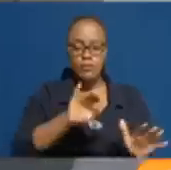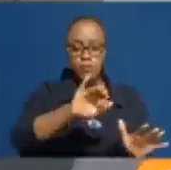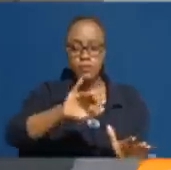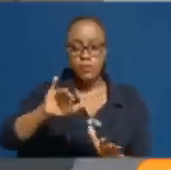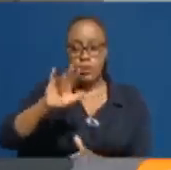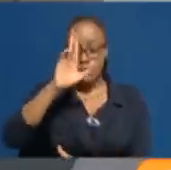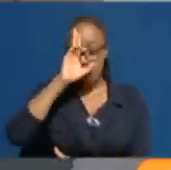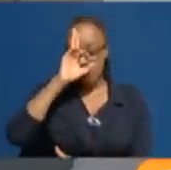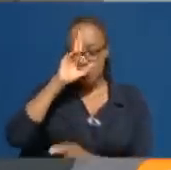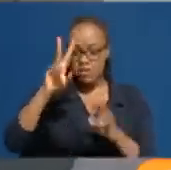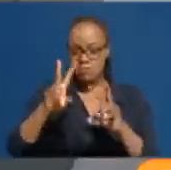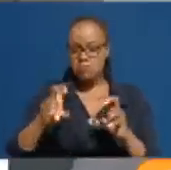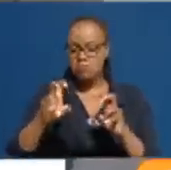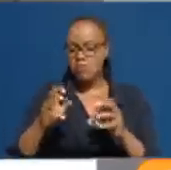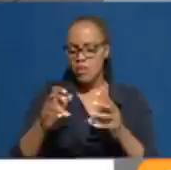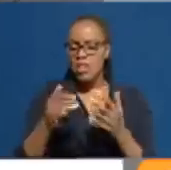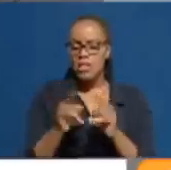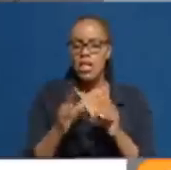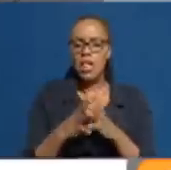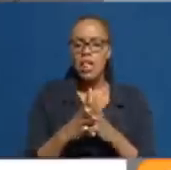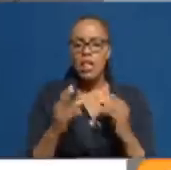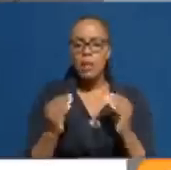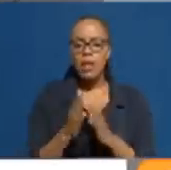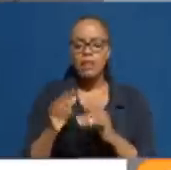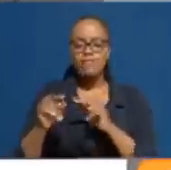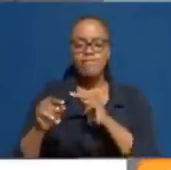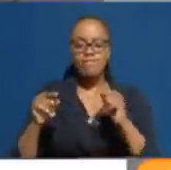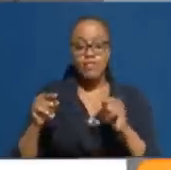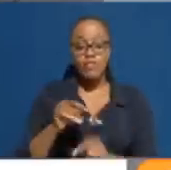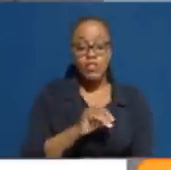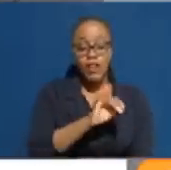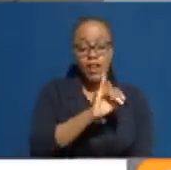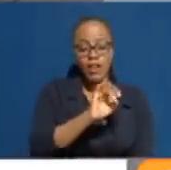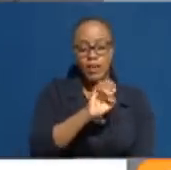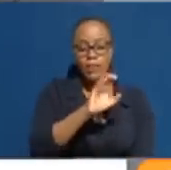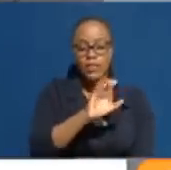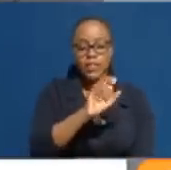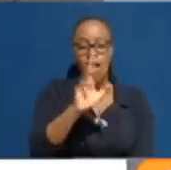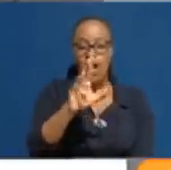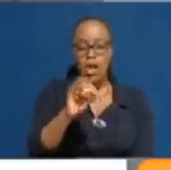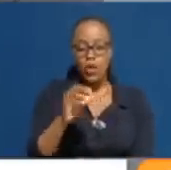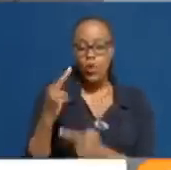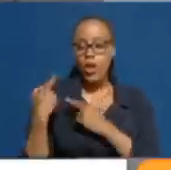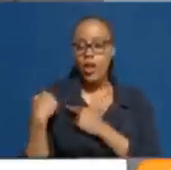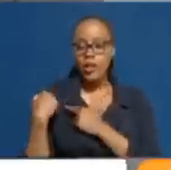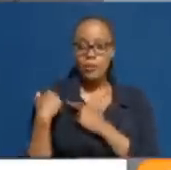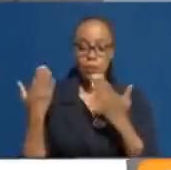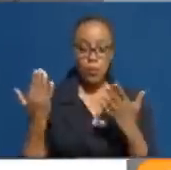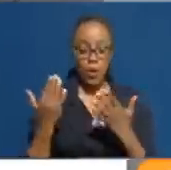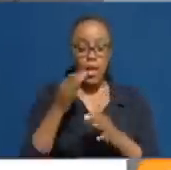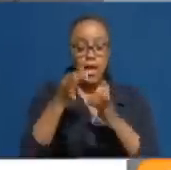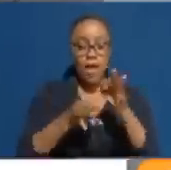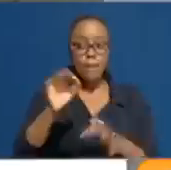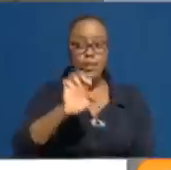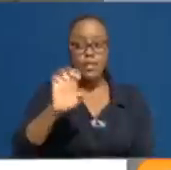Police officers investigating the disappearance and murder of IEBC returning officer in charge of